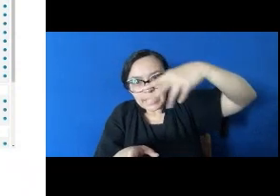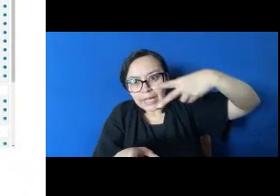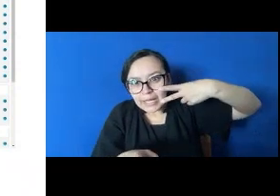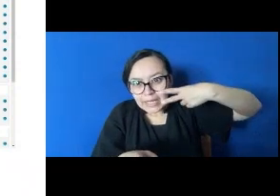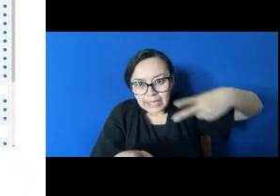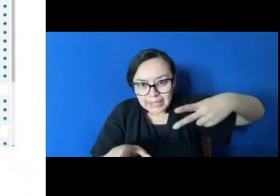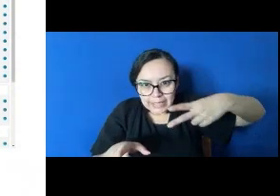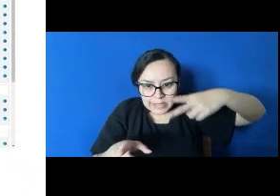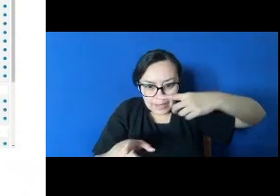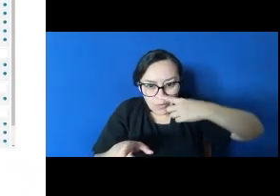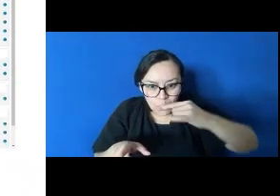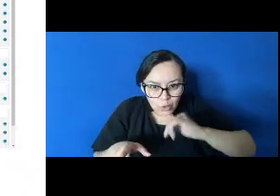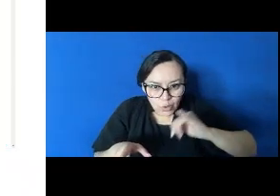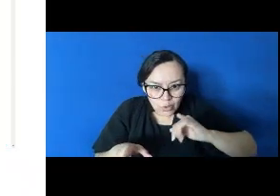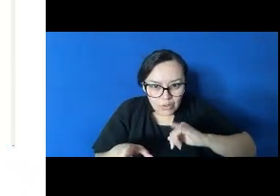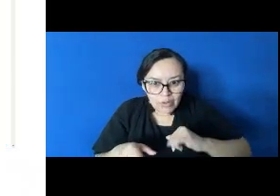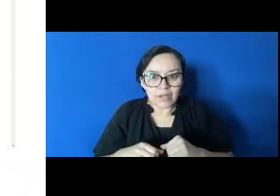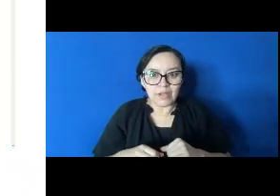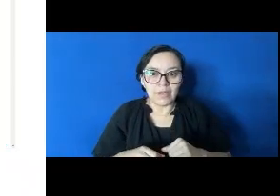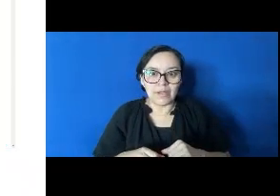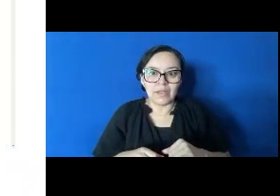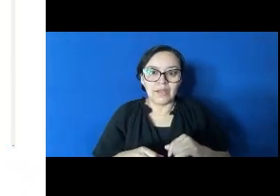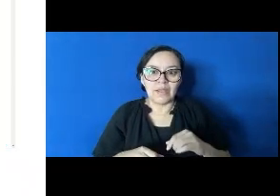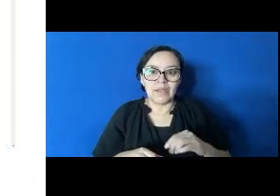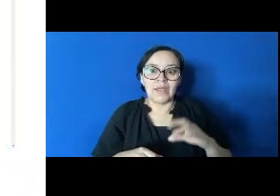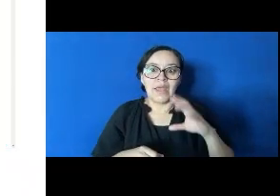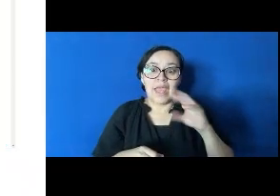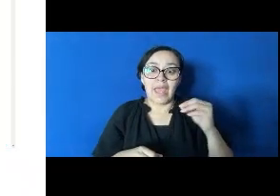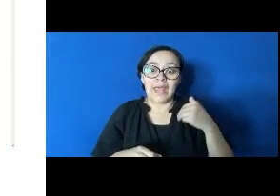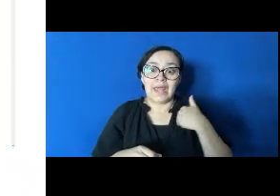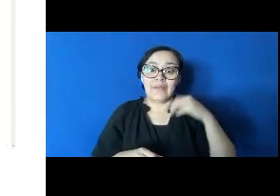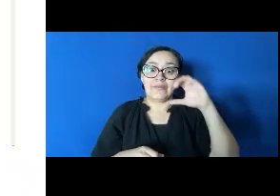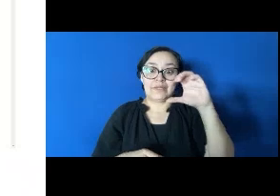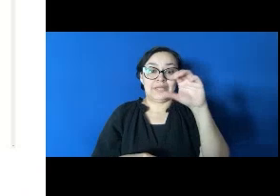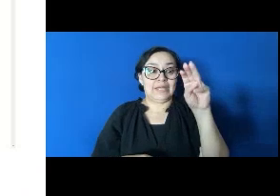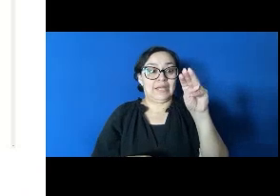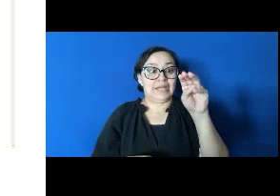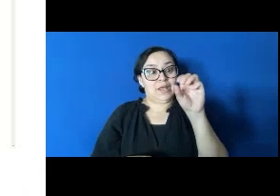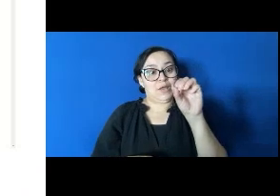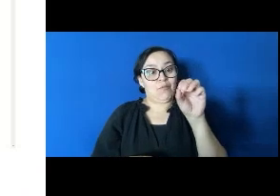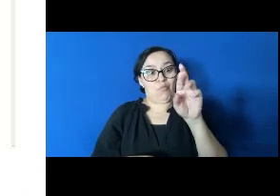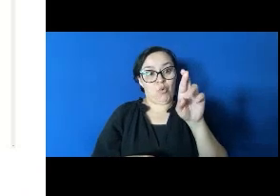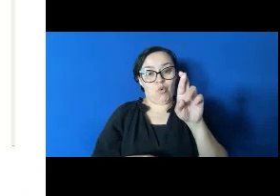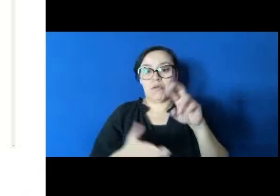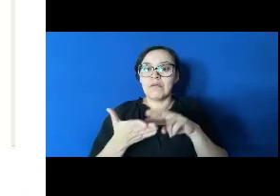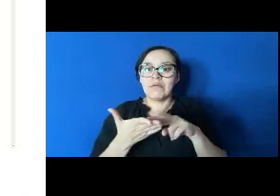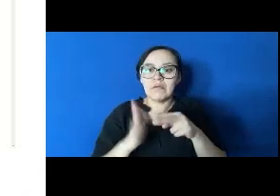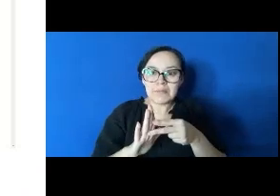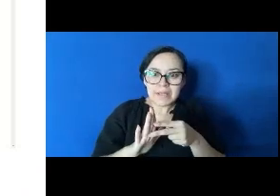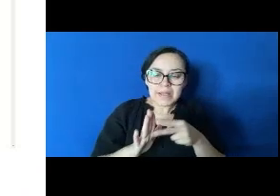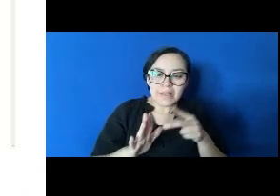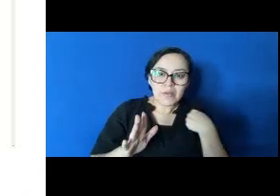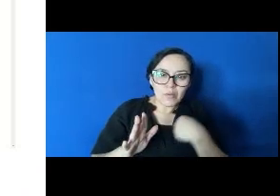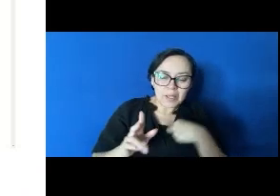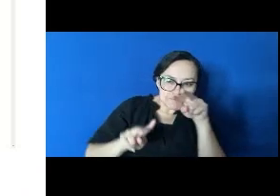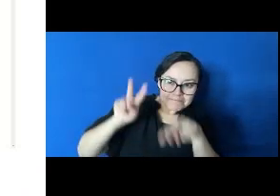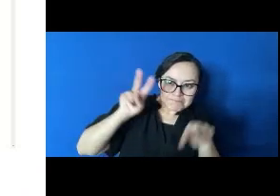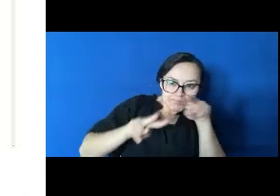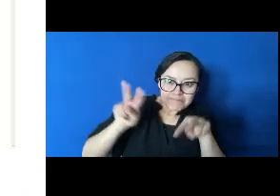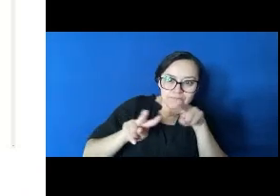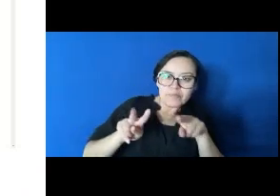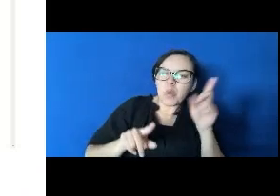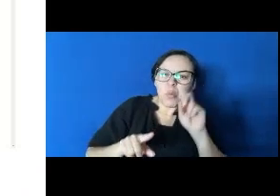with a capas. map, Y and with tenemos each one of these CIMOR, los layers. informes de observación y And we have the monitoreo de la same with the sequía, observation donde reports, es the para droughts, the Seymour ciencia ones,